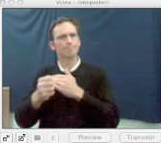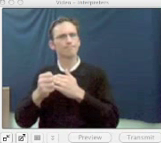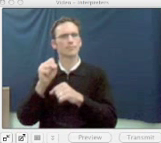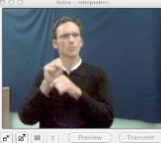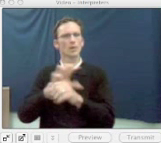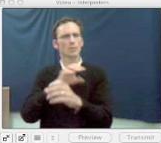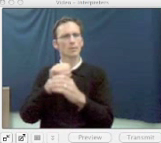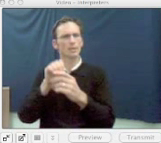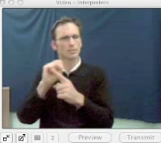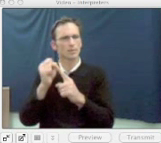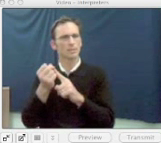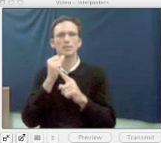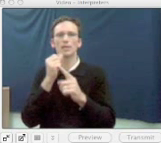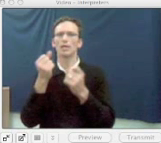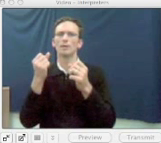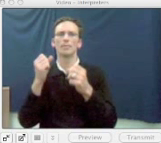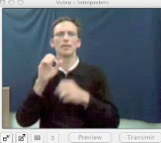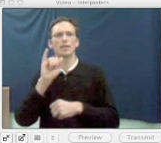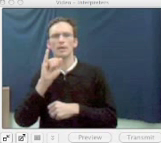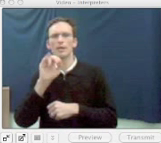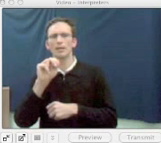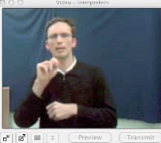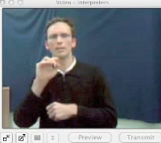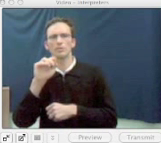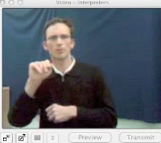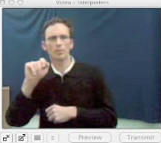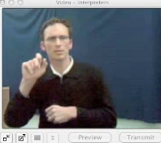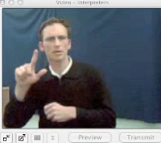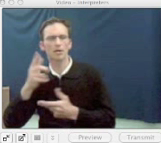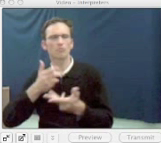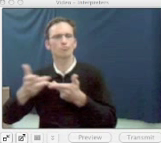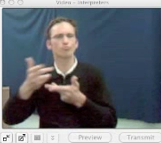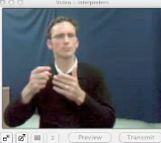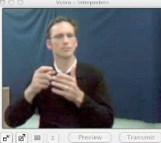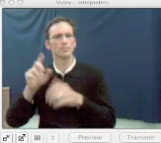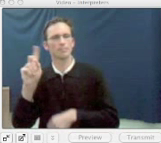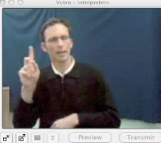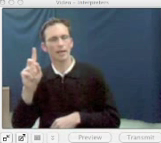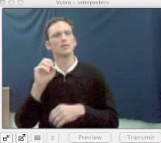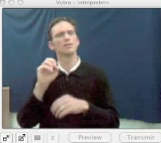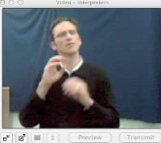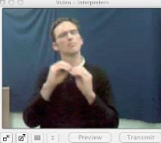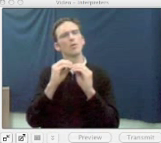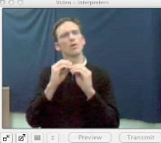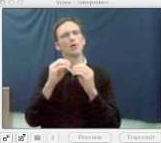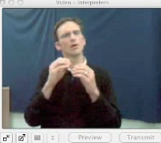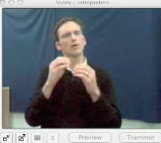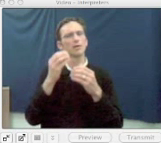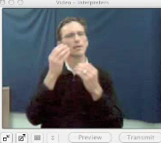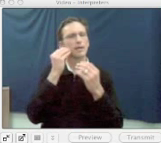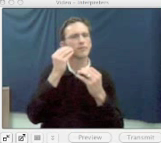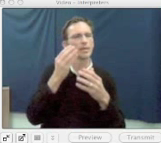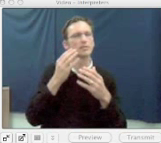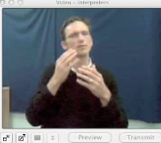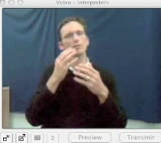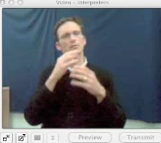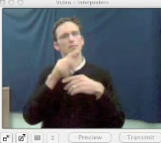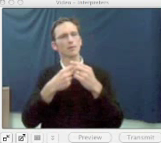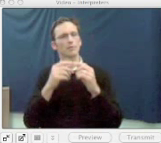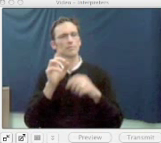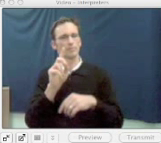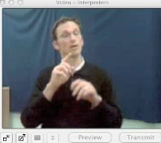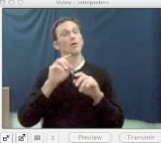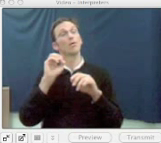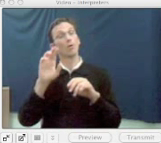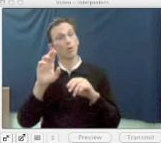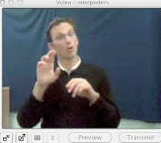there's mostly environmental demands, content-related such, or they work with people who do have,